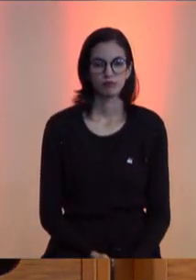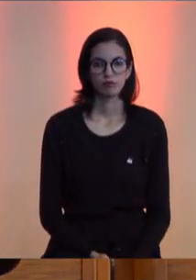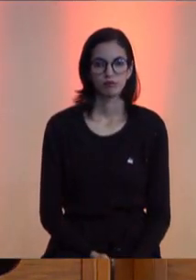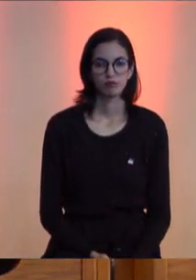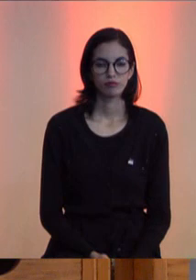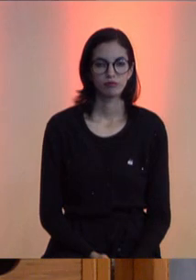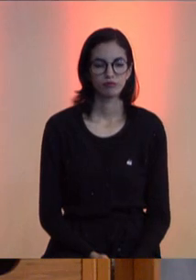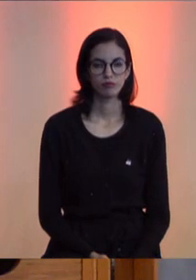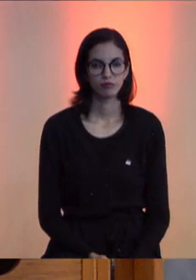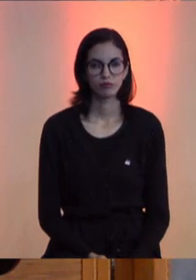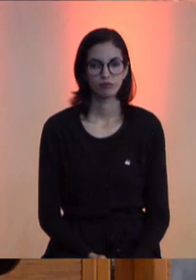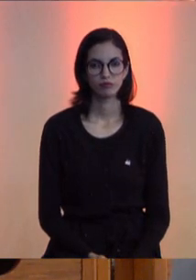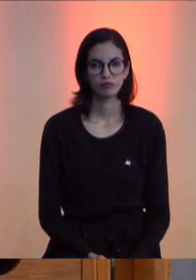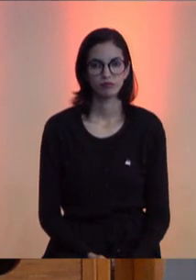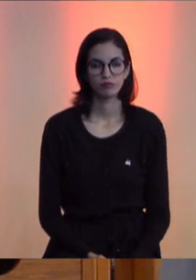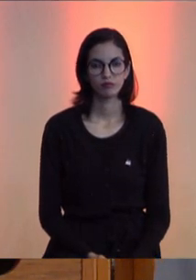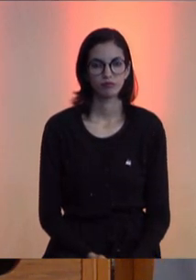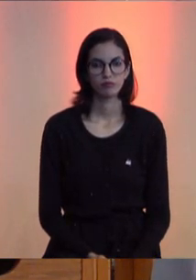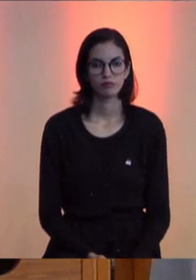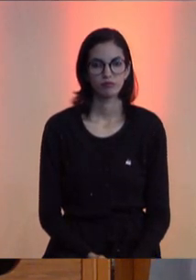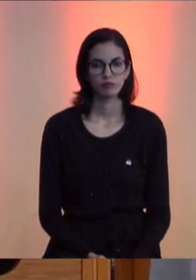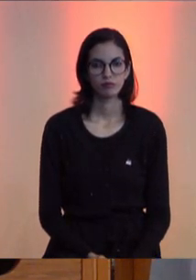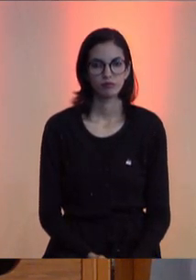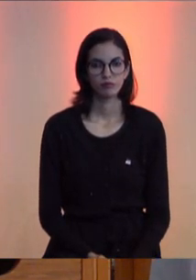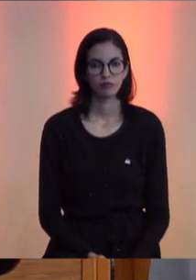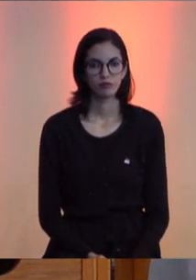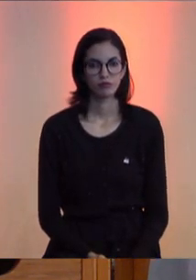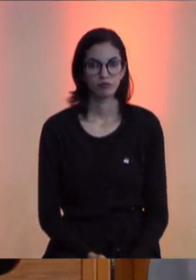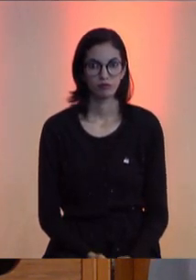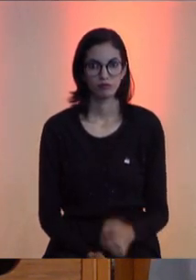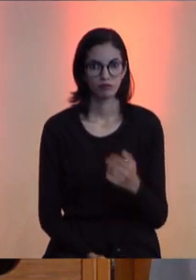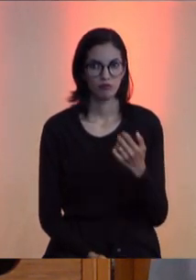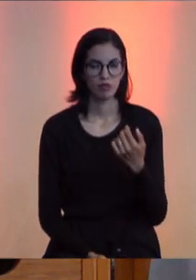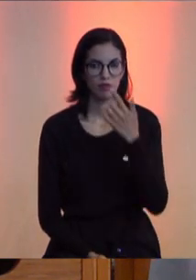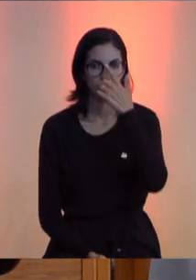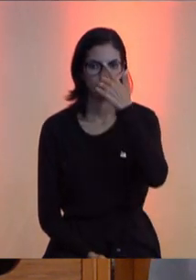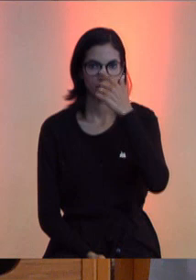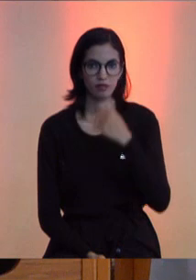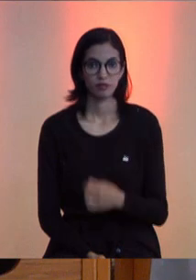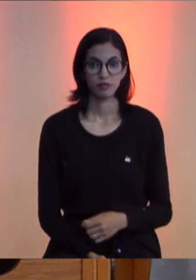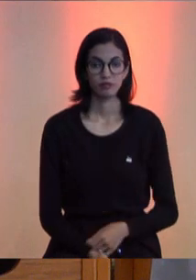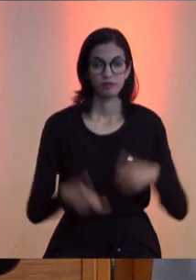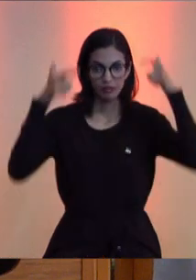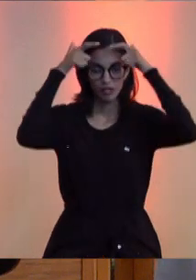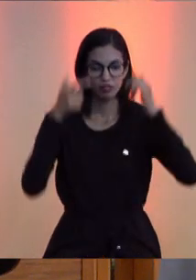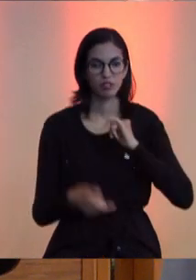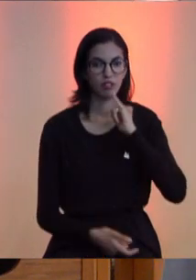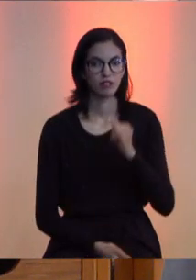King Nebuchadnezzar says, Meshach. Rey Nabucodonosor, Mesach. Shadrach. Sadrach. Abednego.